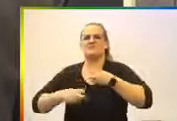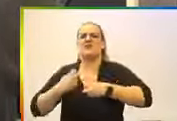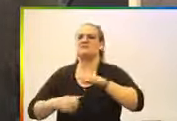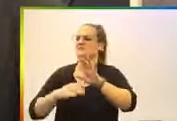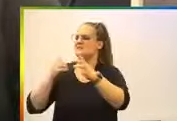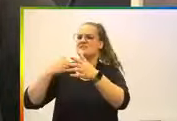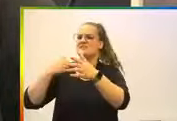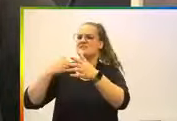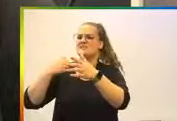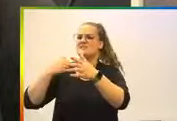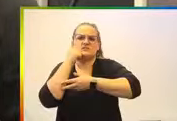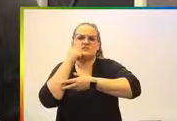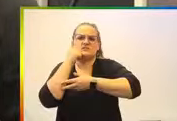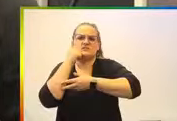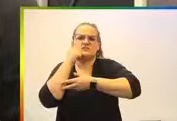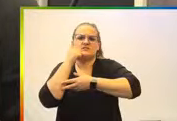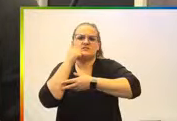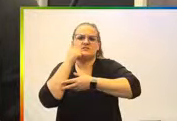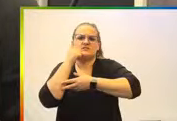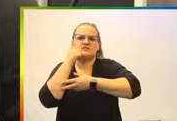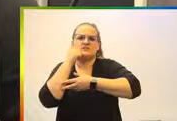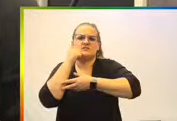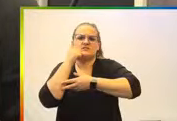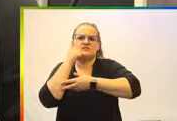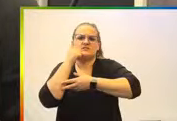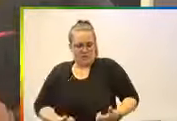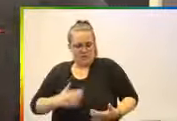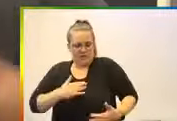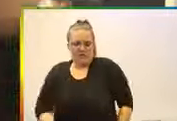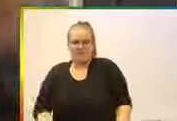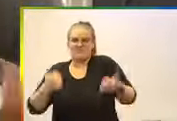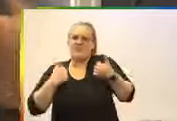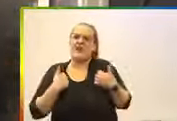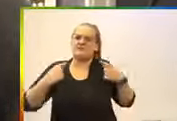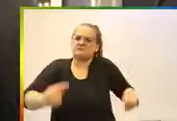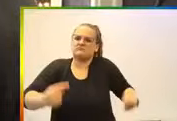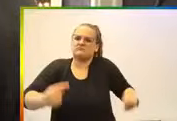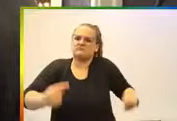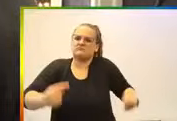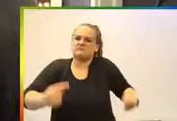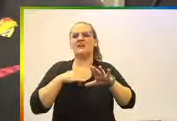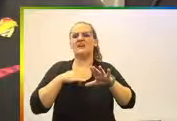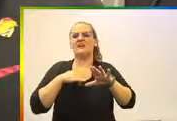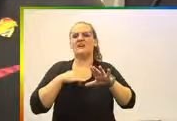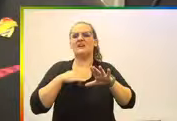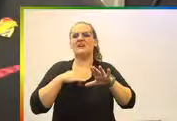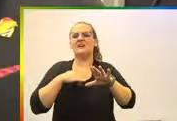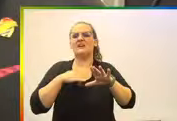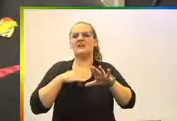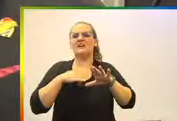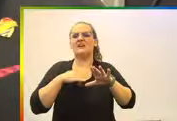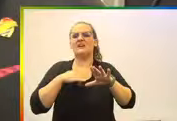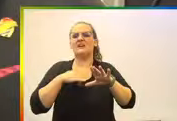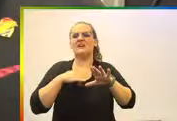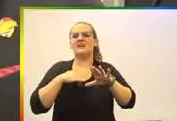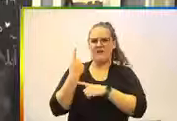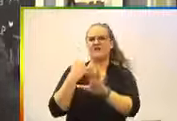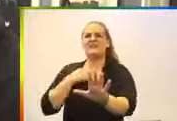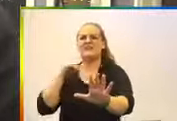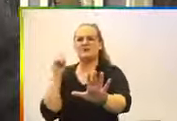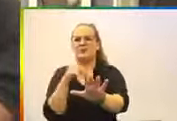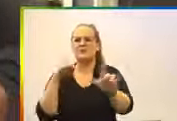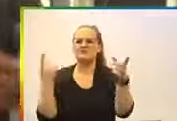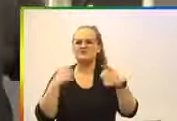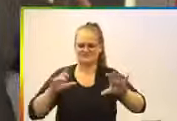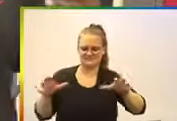thing. Struggle is like just to maintain. Losing grip, but still salvage chips for the mainframe. Question the circle, love it can